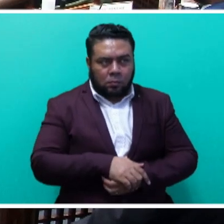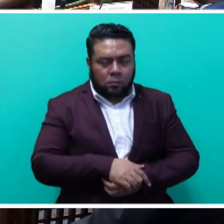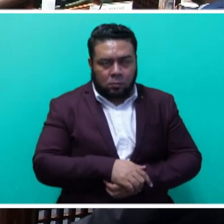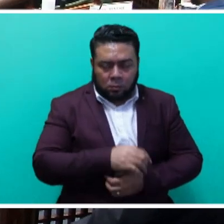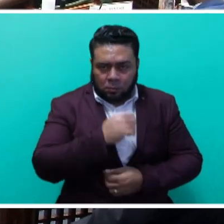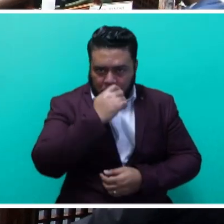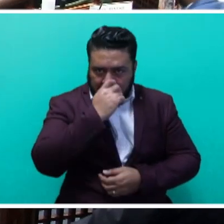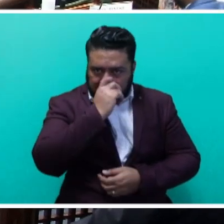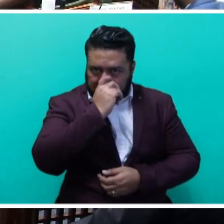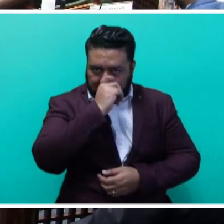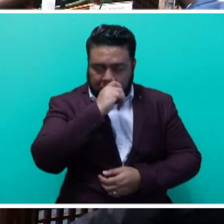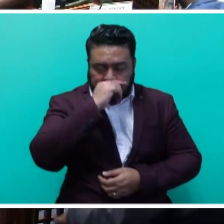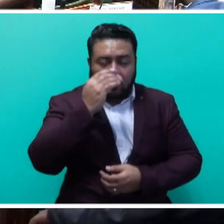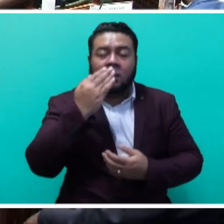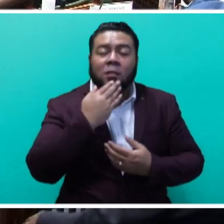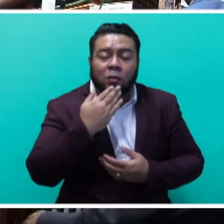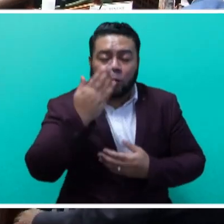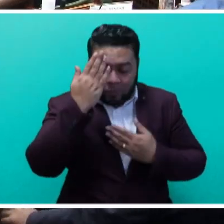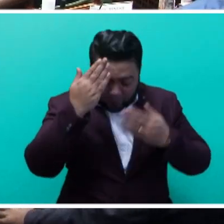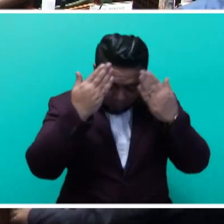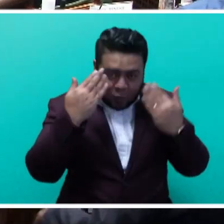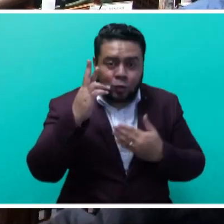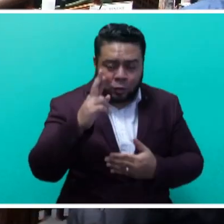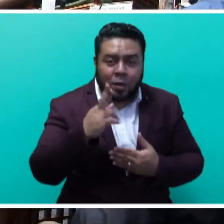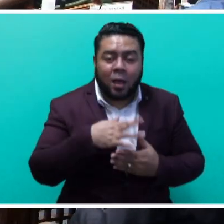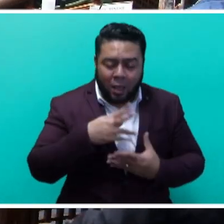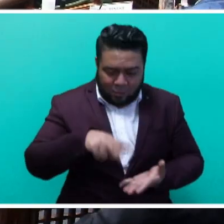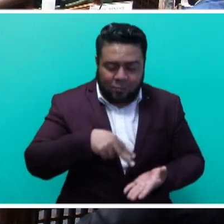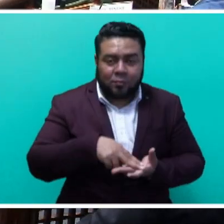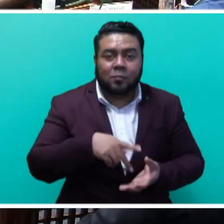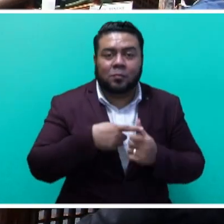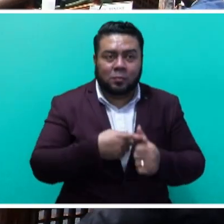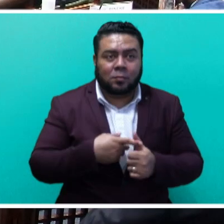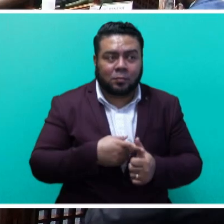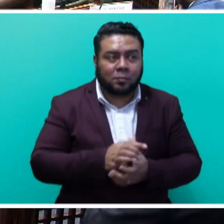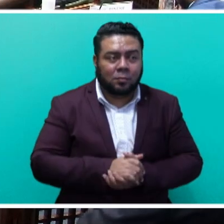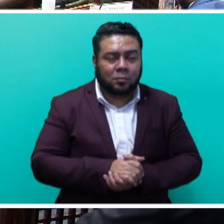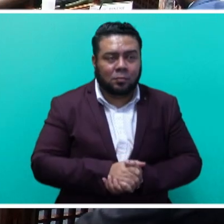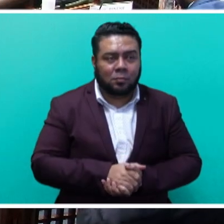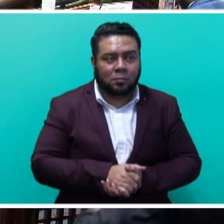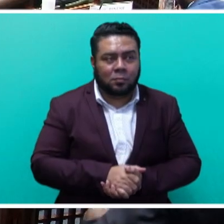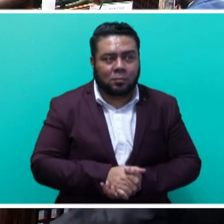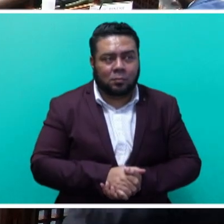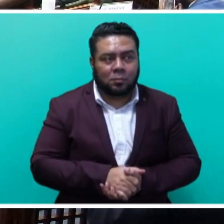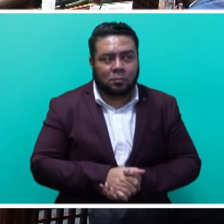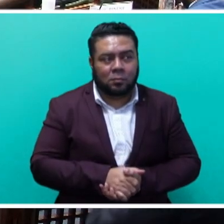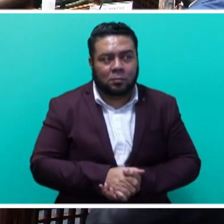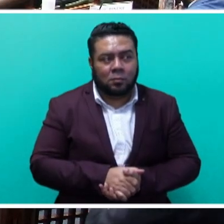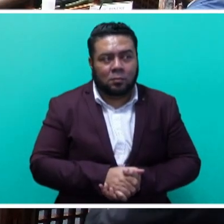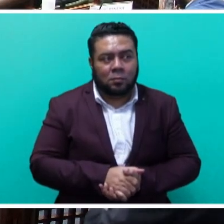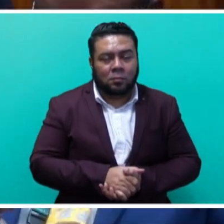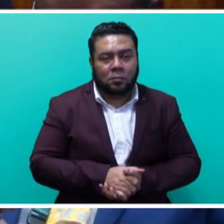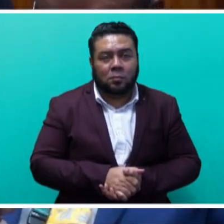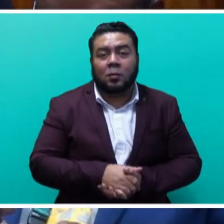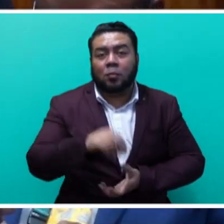Thank you. Mr. Speaker, I rise to respond to the question raised by Honorable Tuisawau regarding the state of the bridges